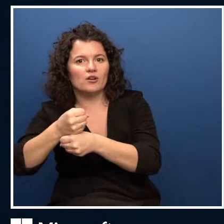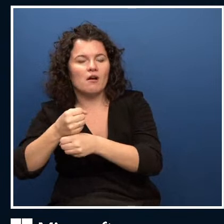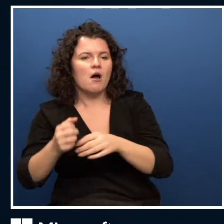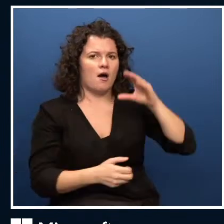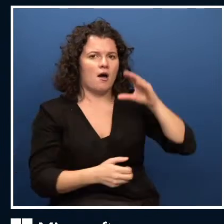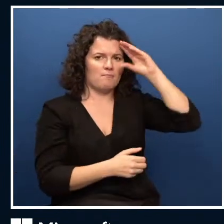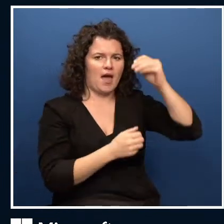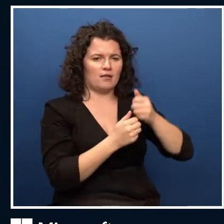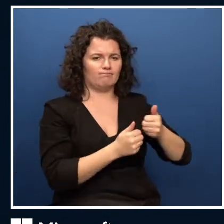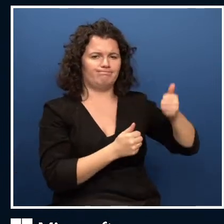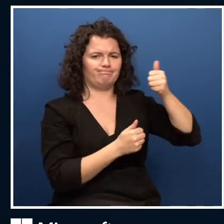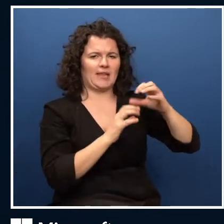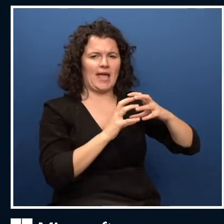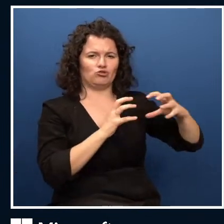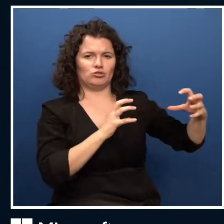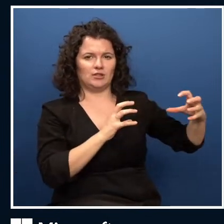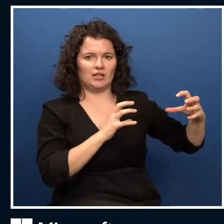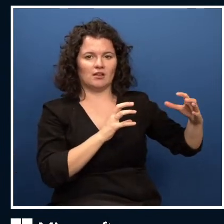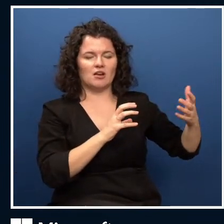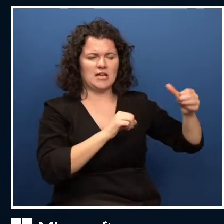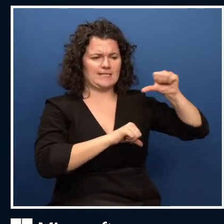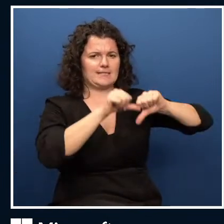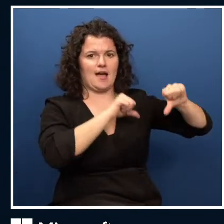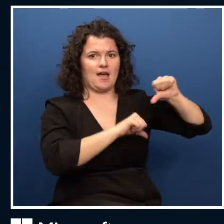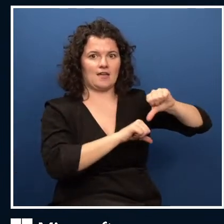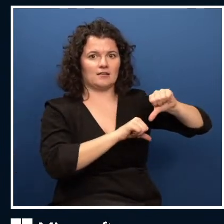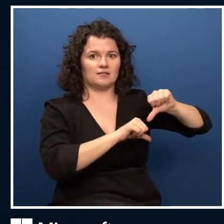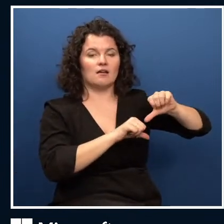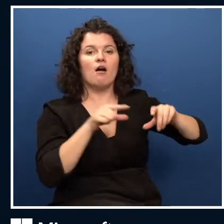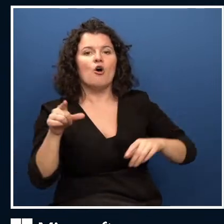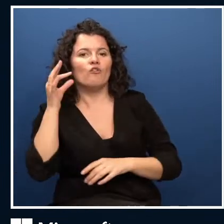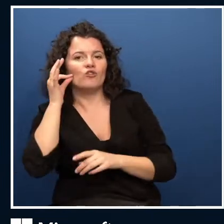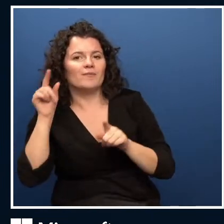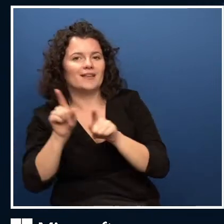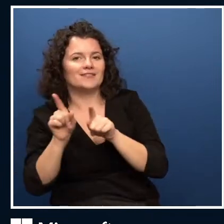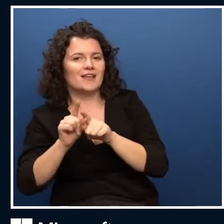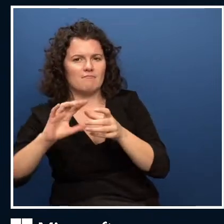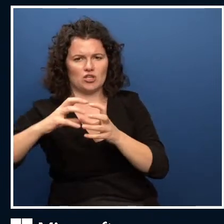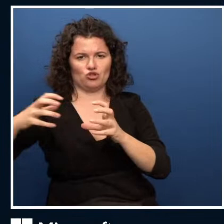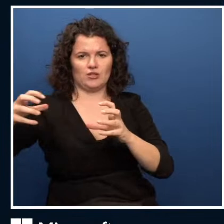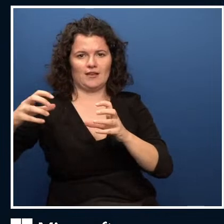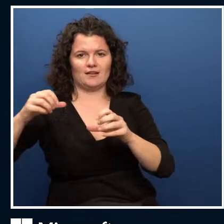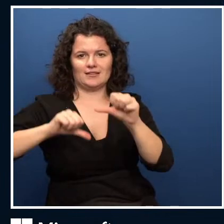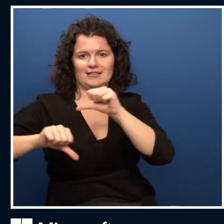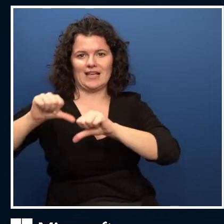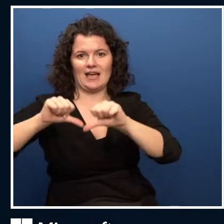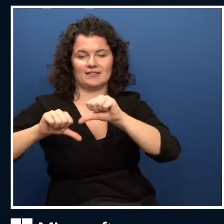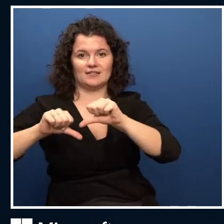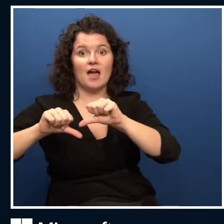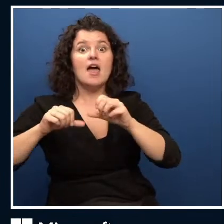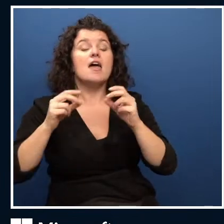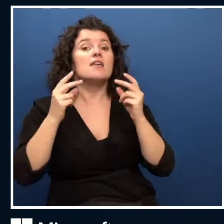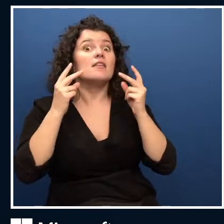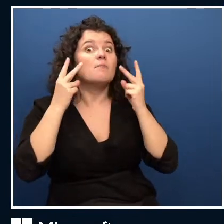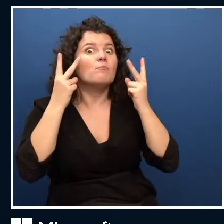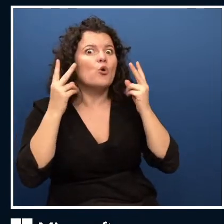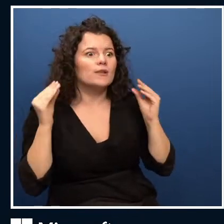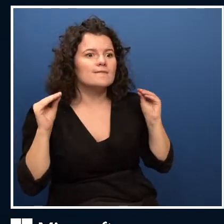So this is also an example of how important fairness is in production level applications. And